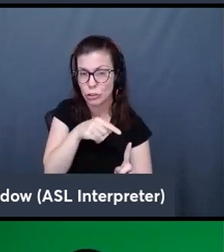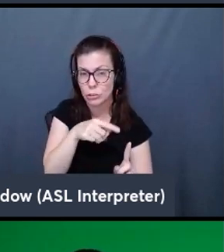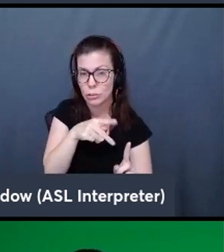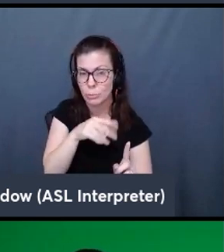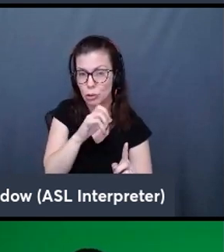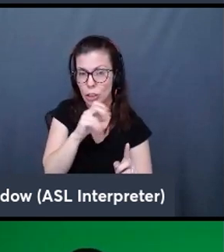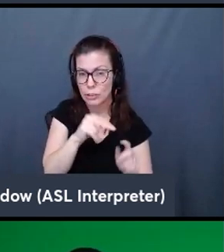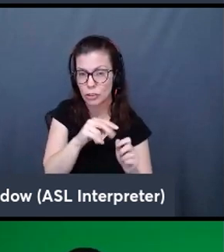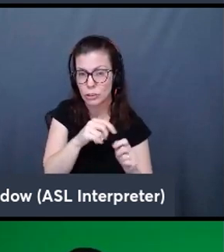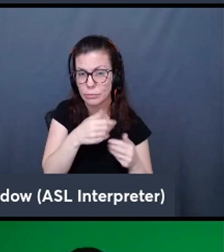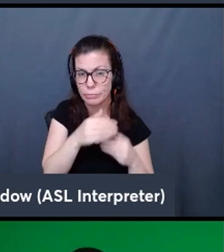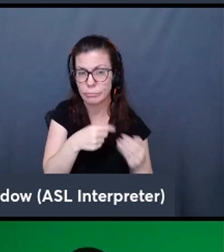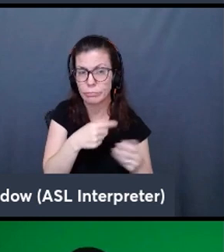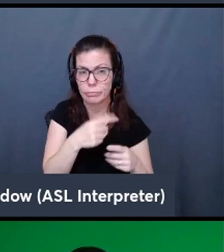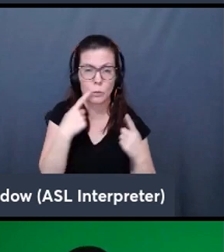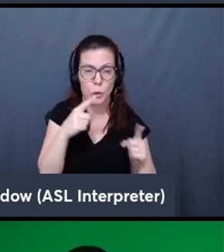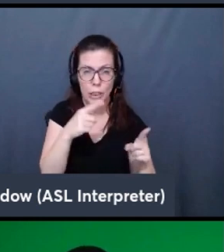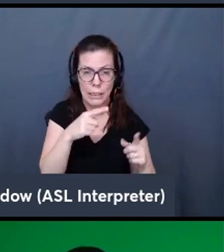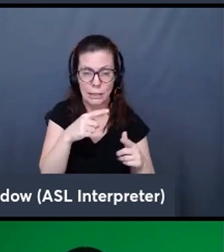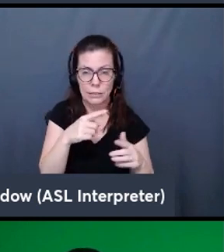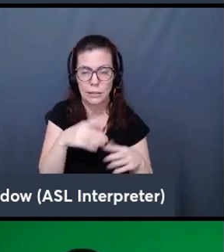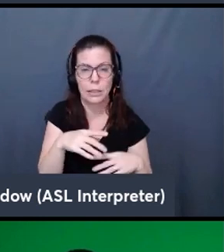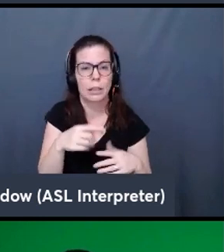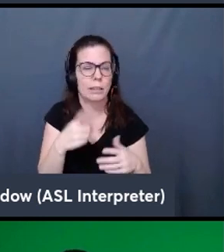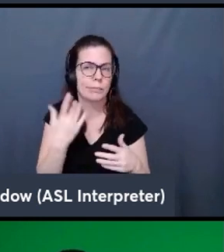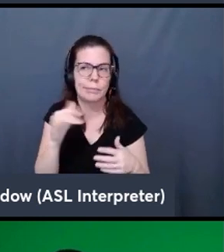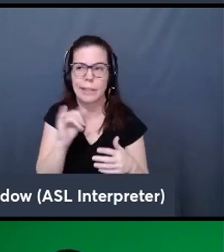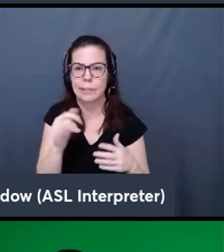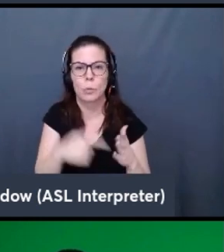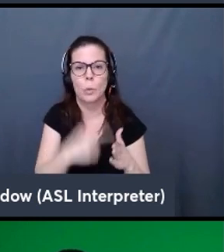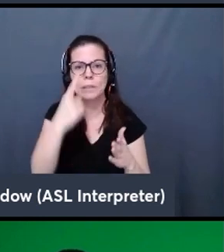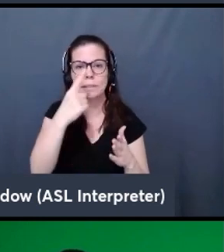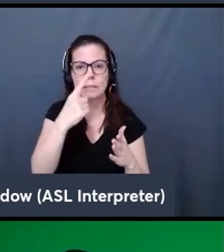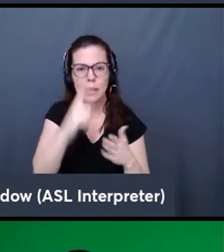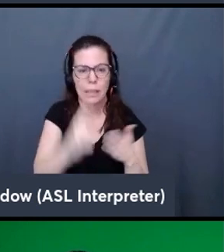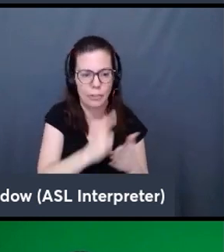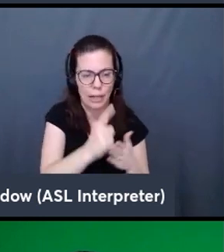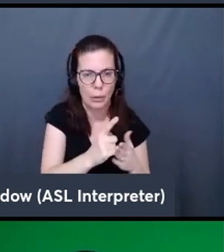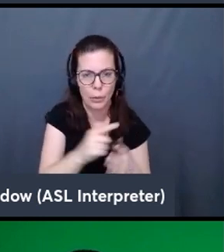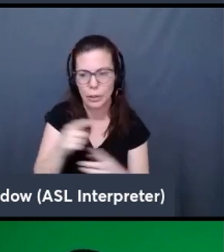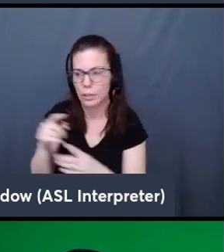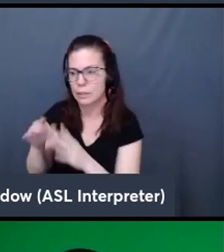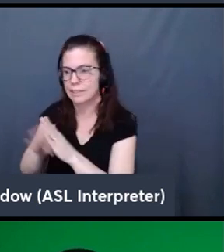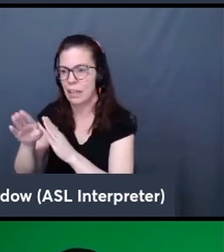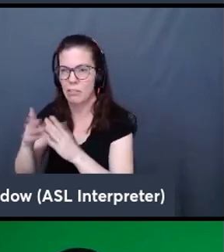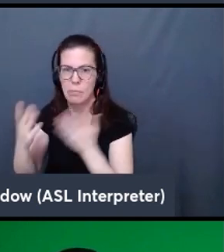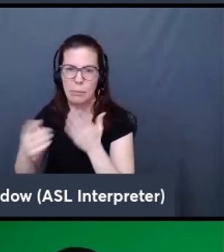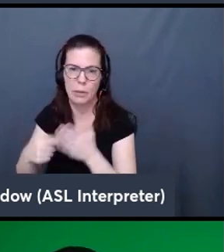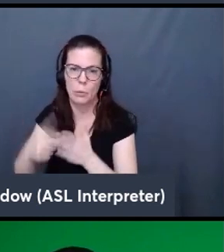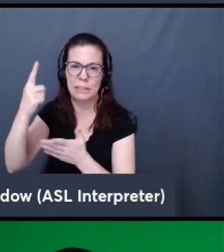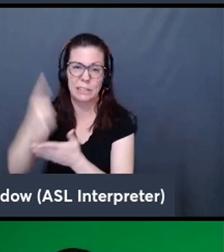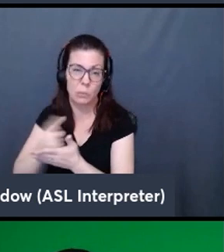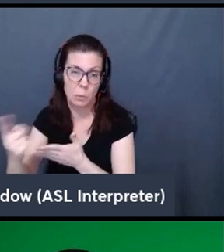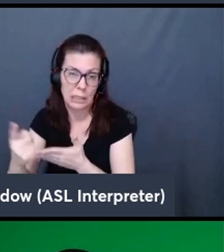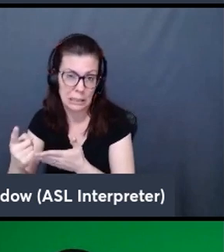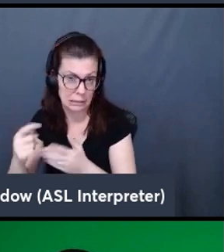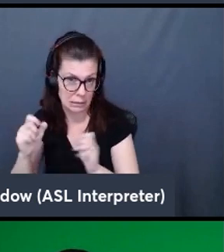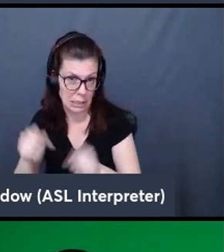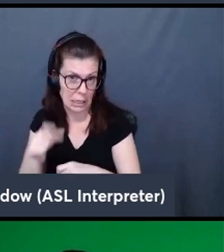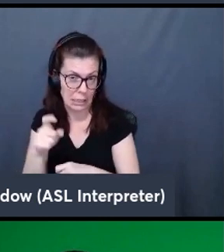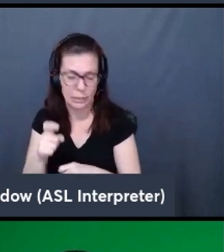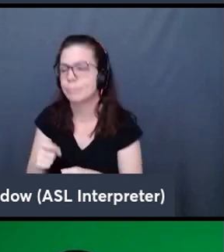like once every hour, and then maybe I'm backing up my dev environment maybe once a week or something like that?